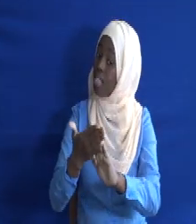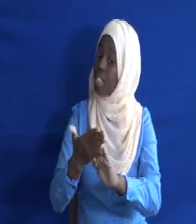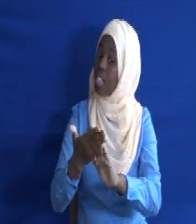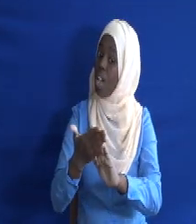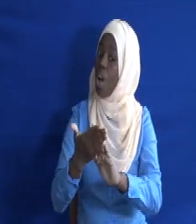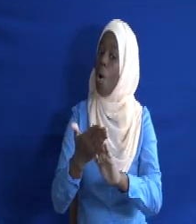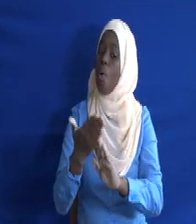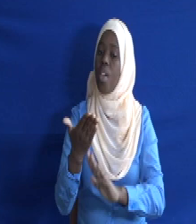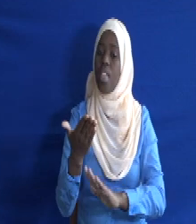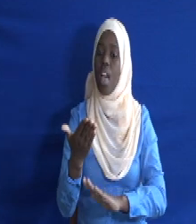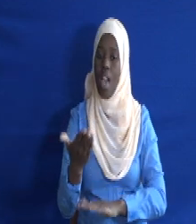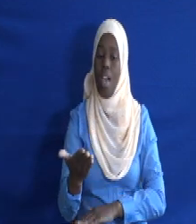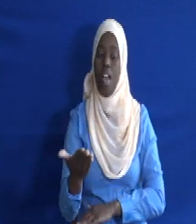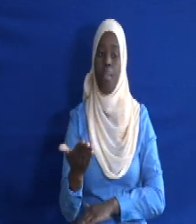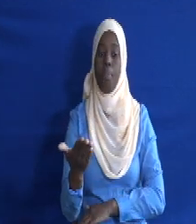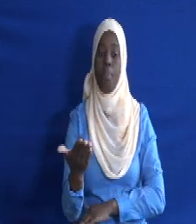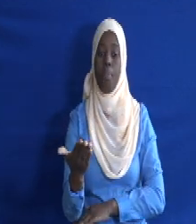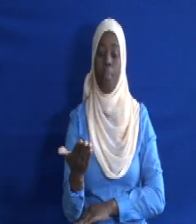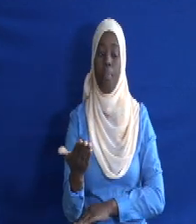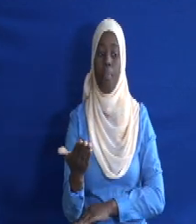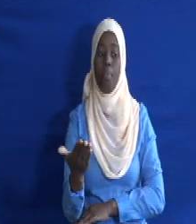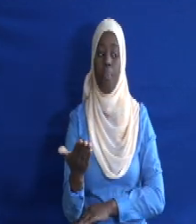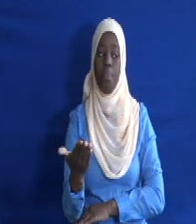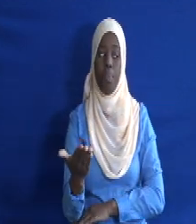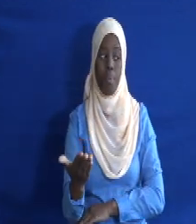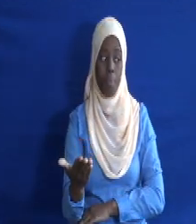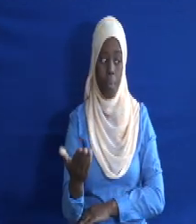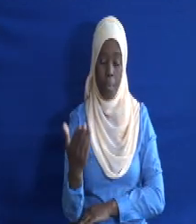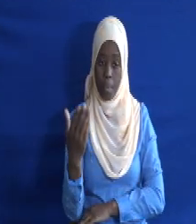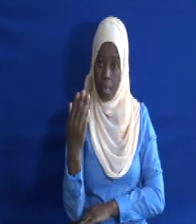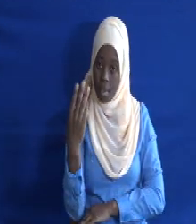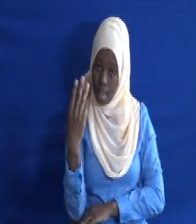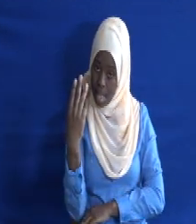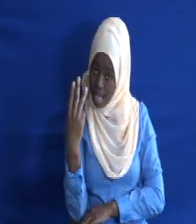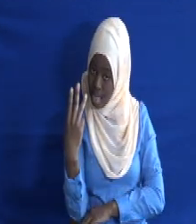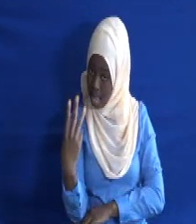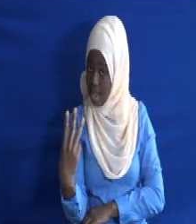the 3,